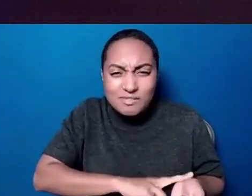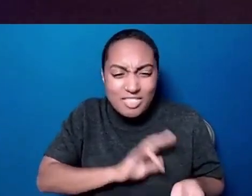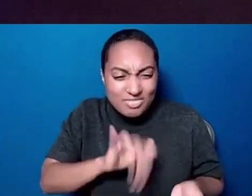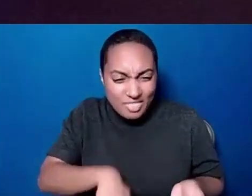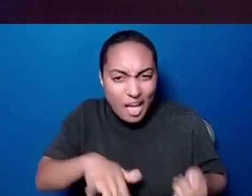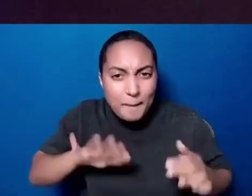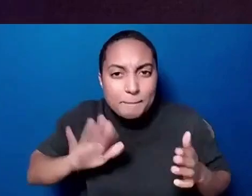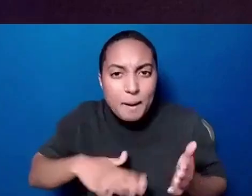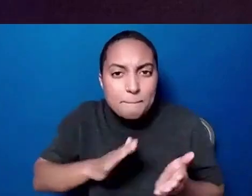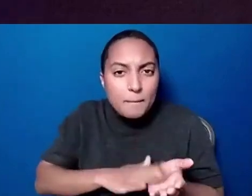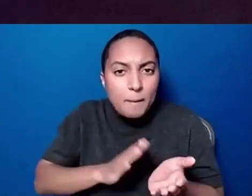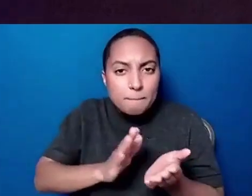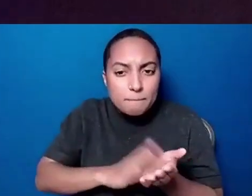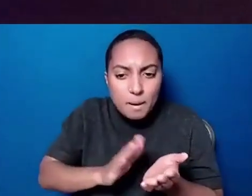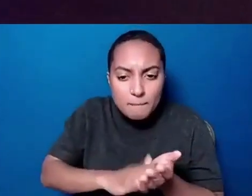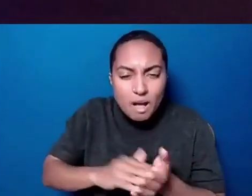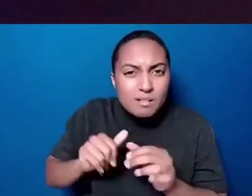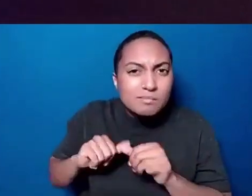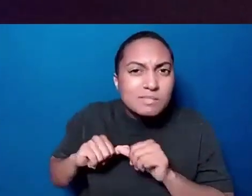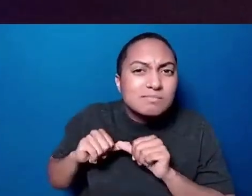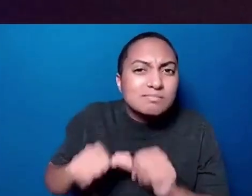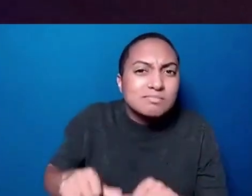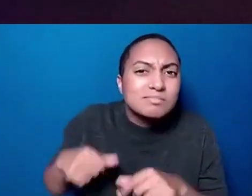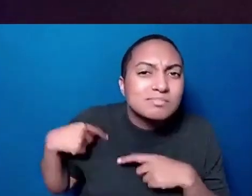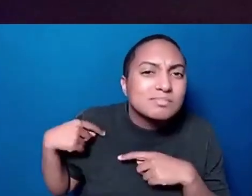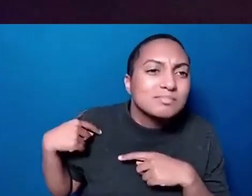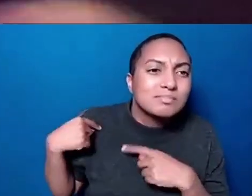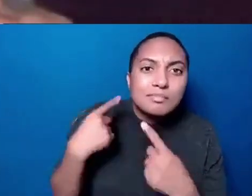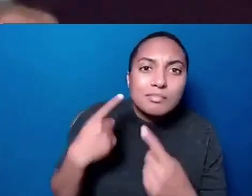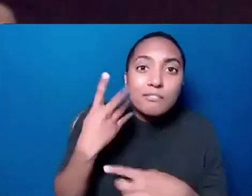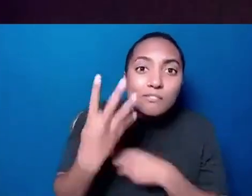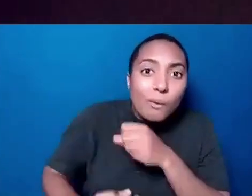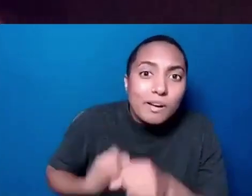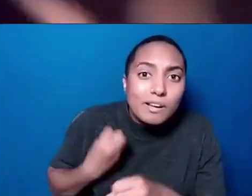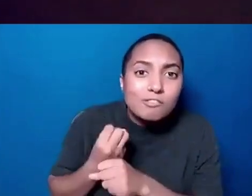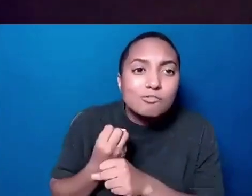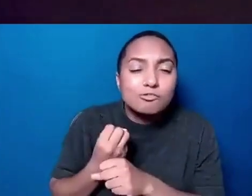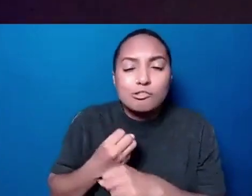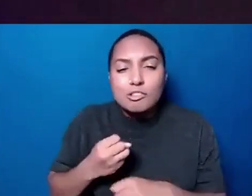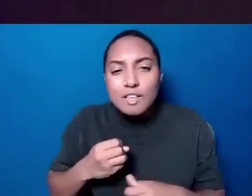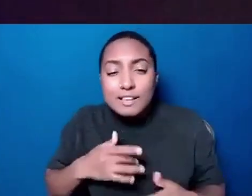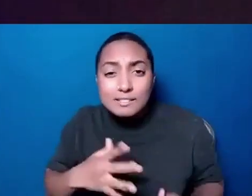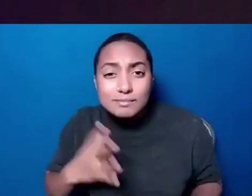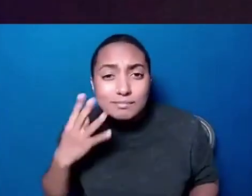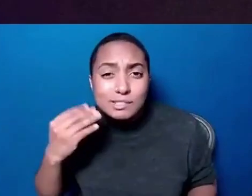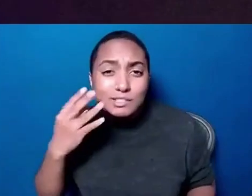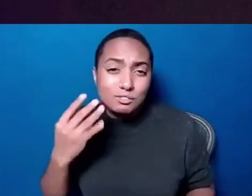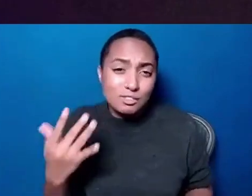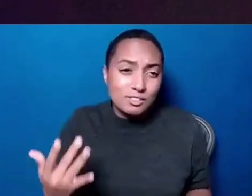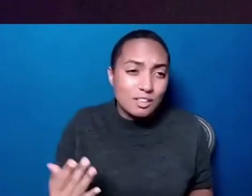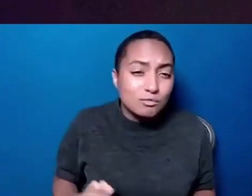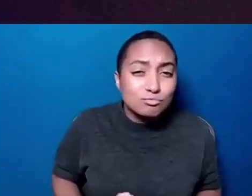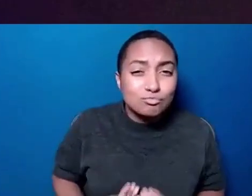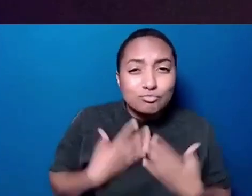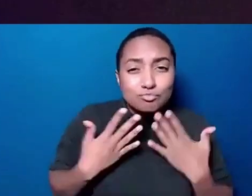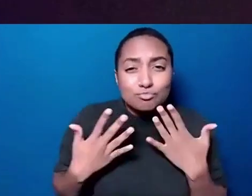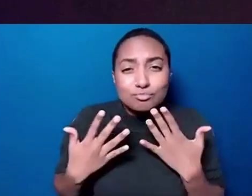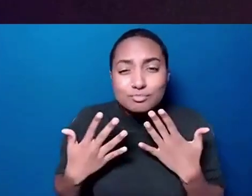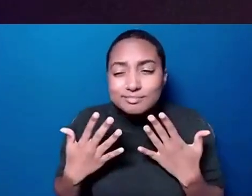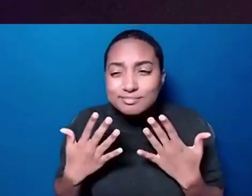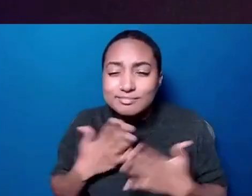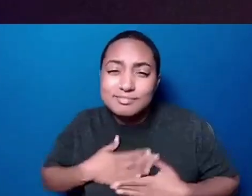experienced the grace of joy, of pleasure, of that first sip, that 7-day